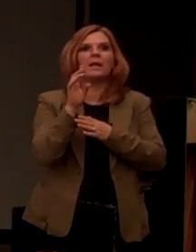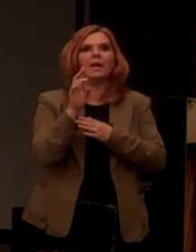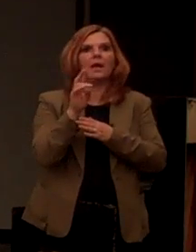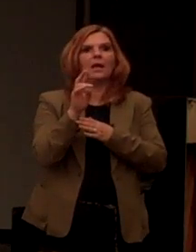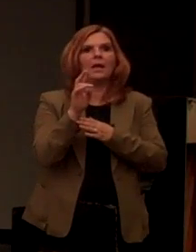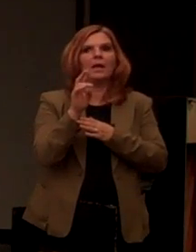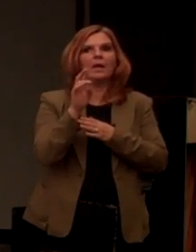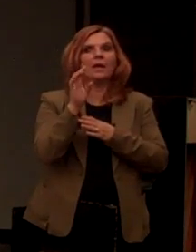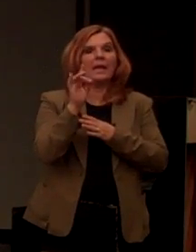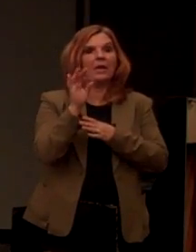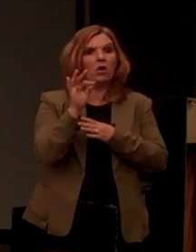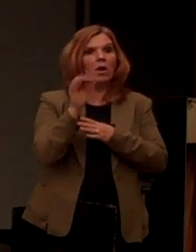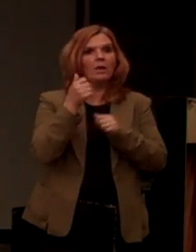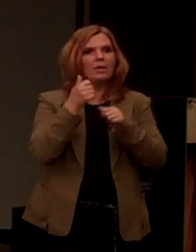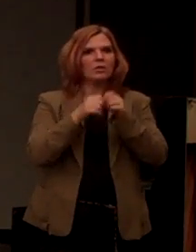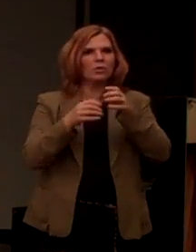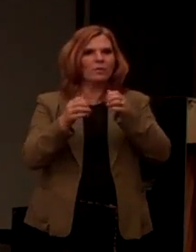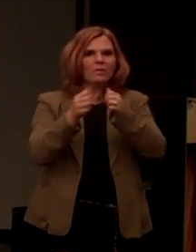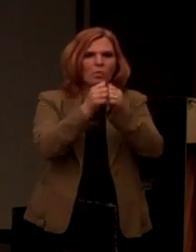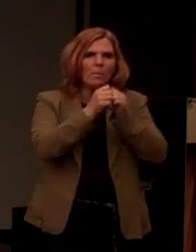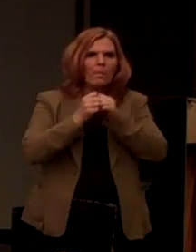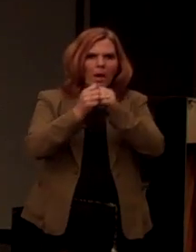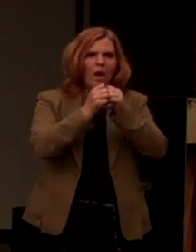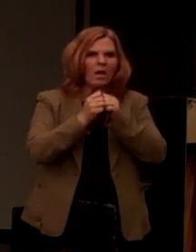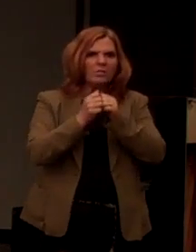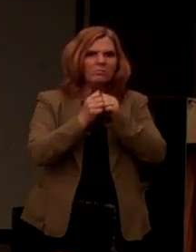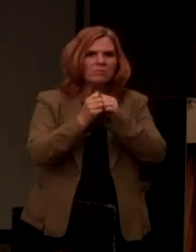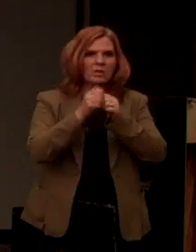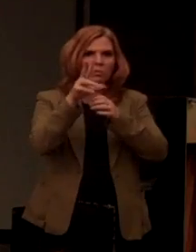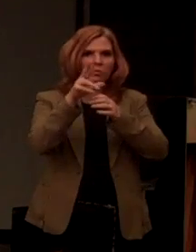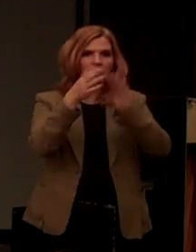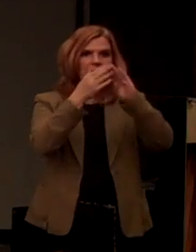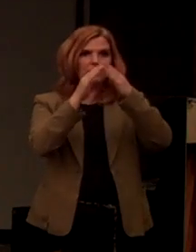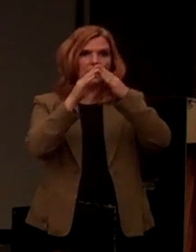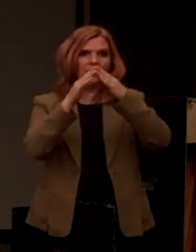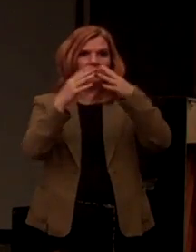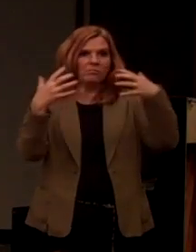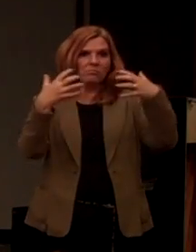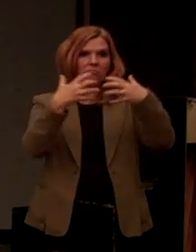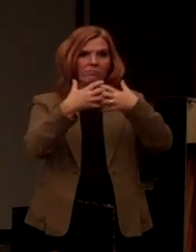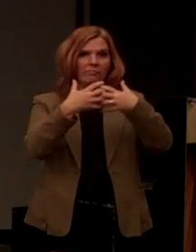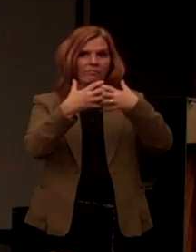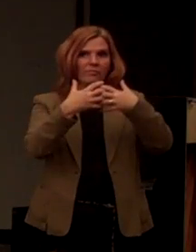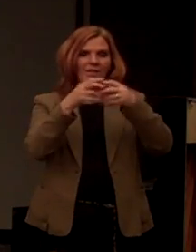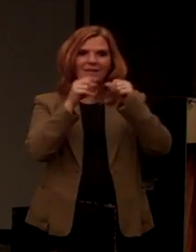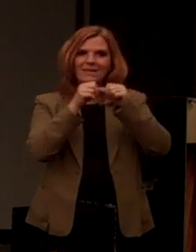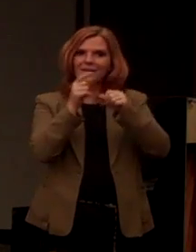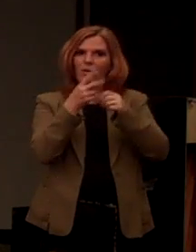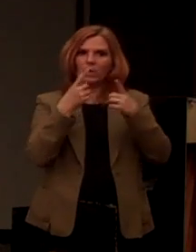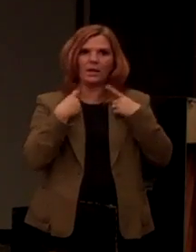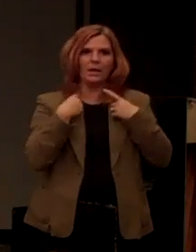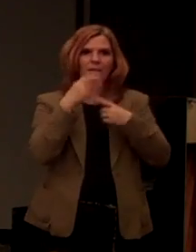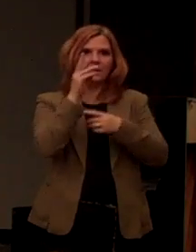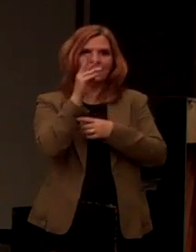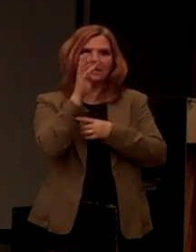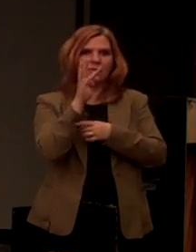3,489. So if you combine those three cities, they still only